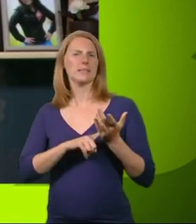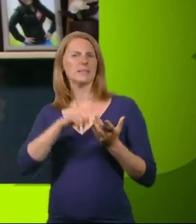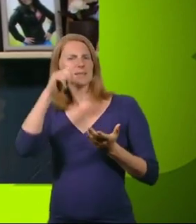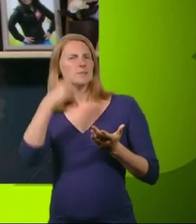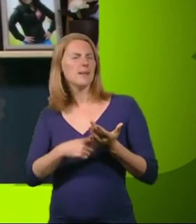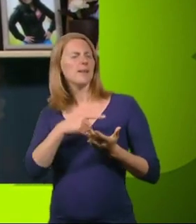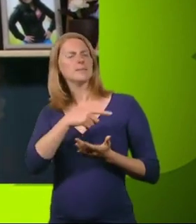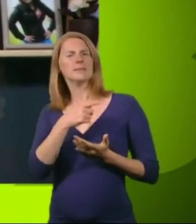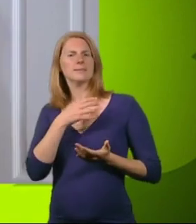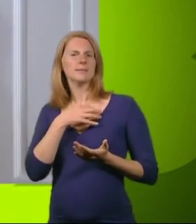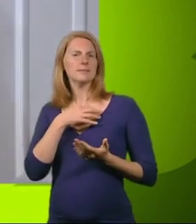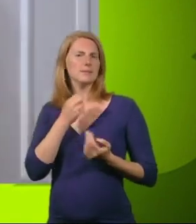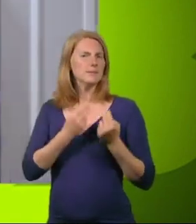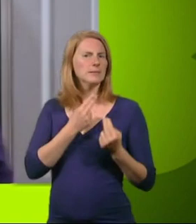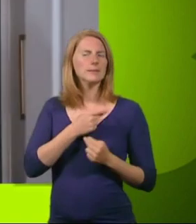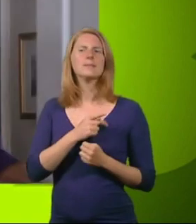Deciding what she was having for tea.